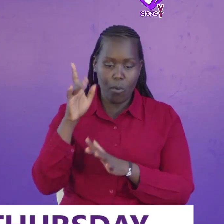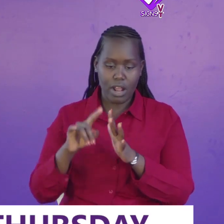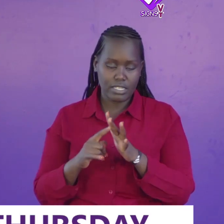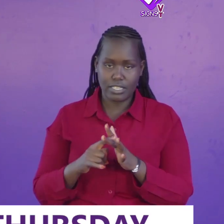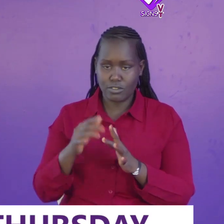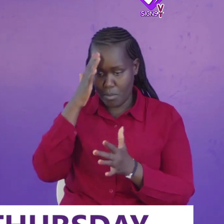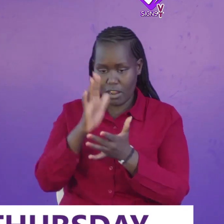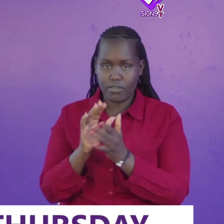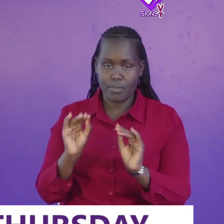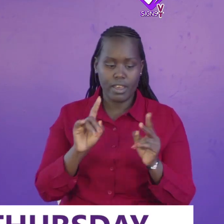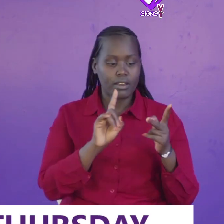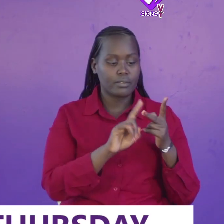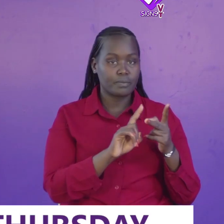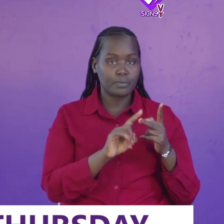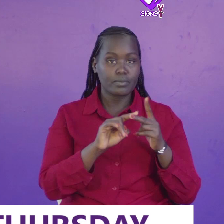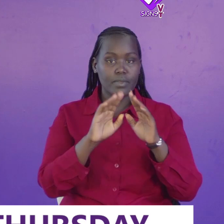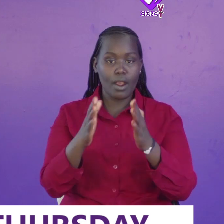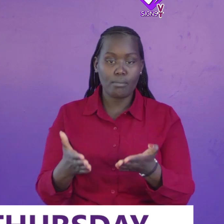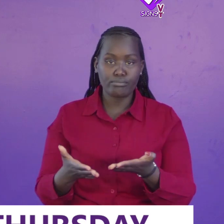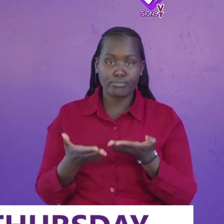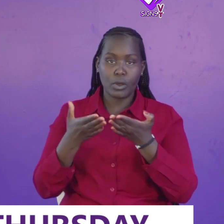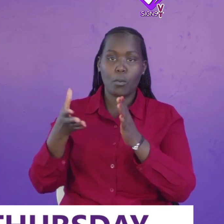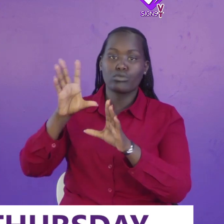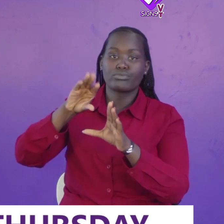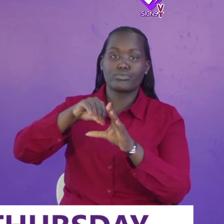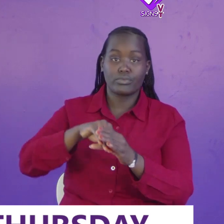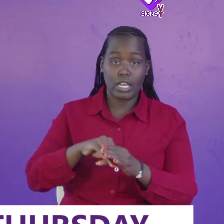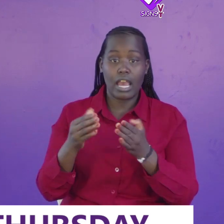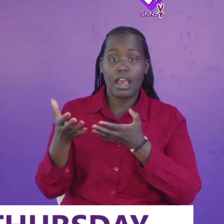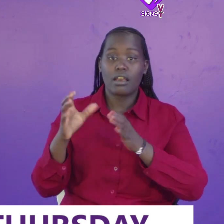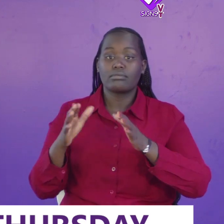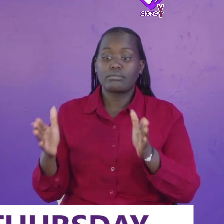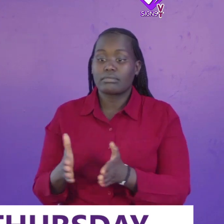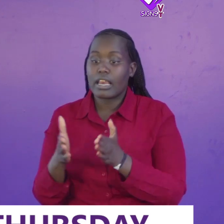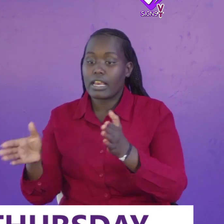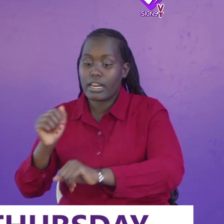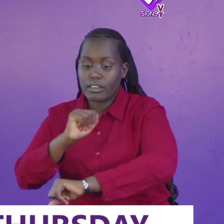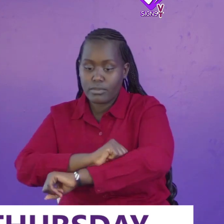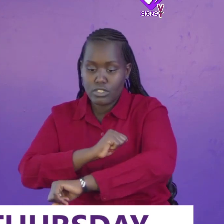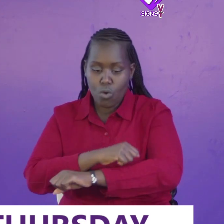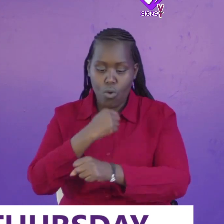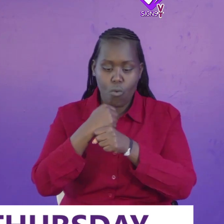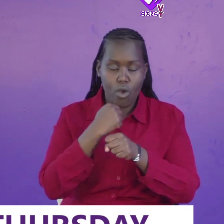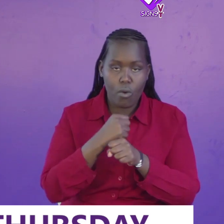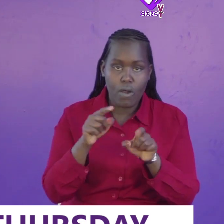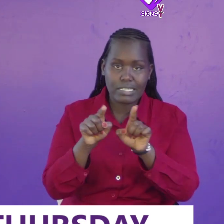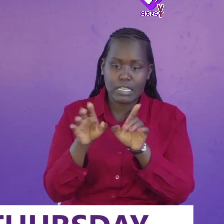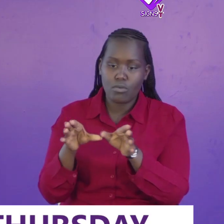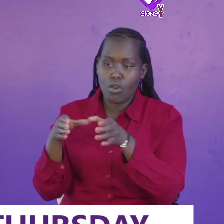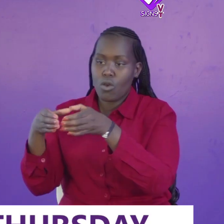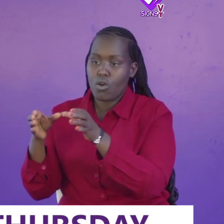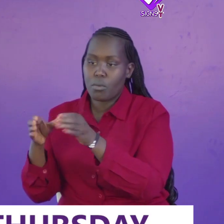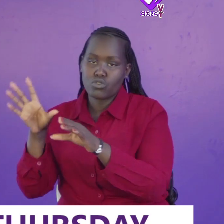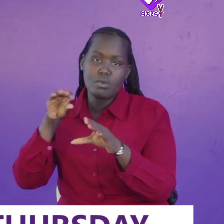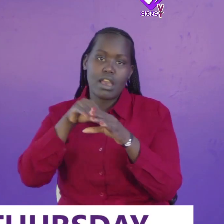next point is promote inclusion. Encourage workplaces, schools, and communities to be